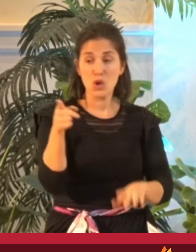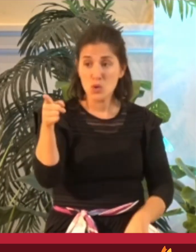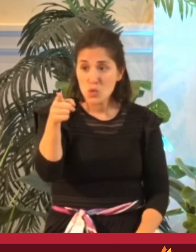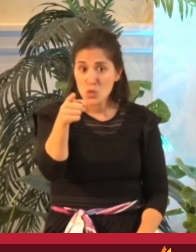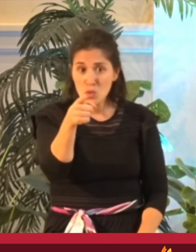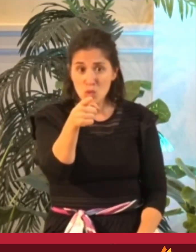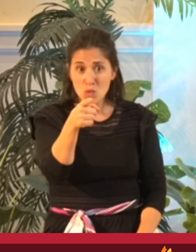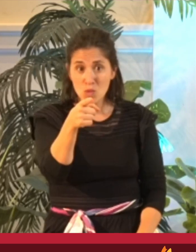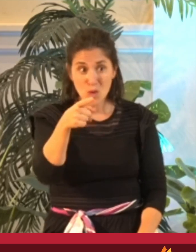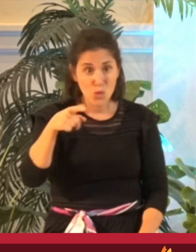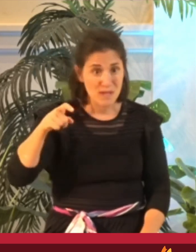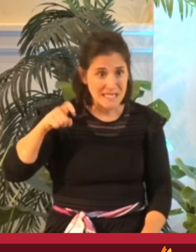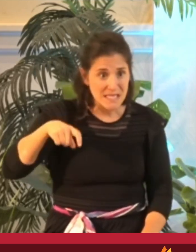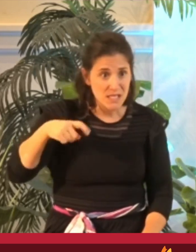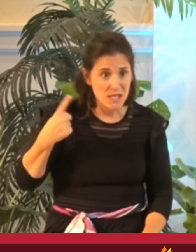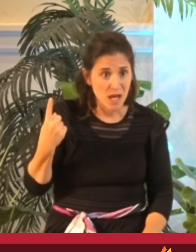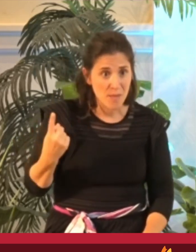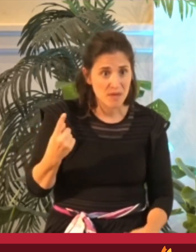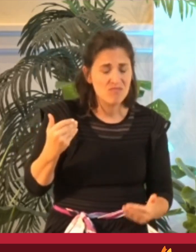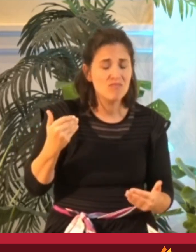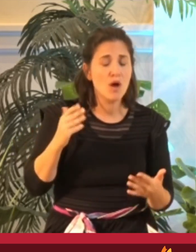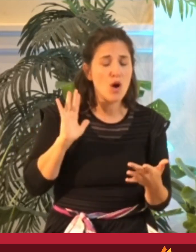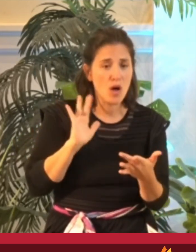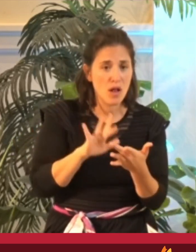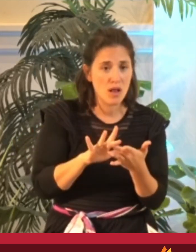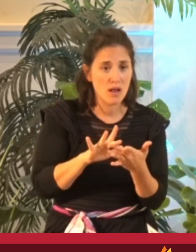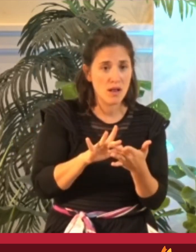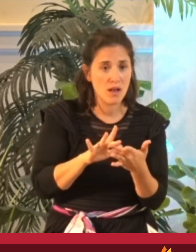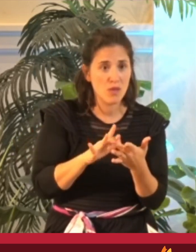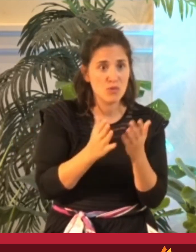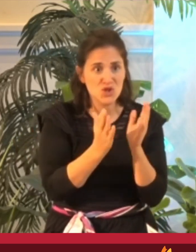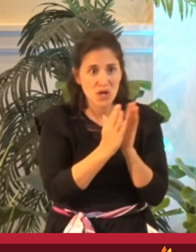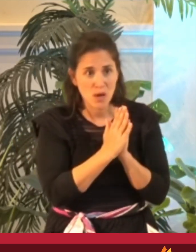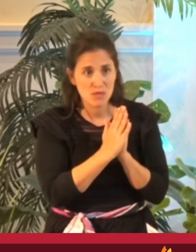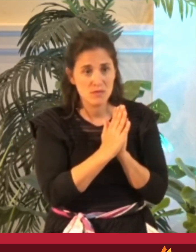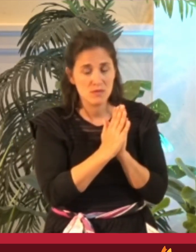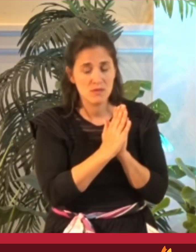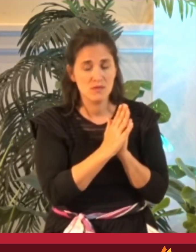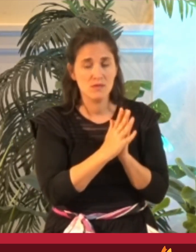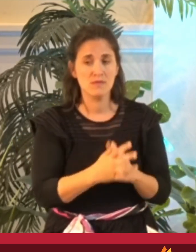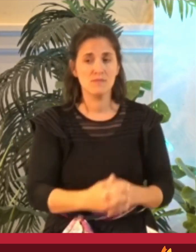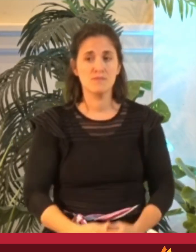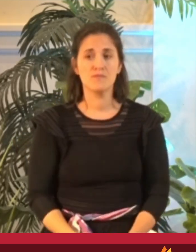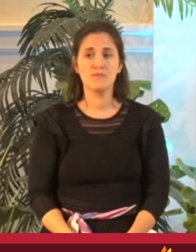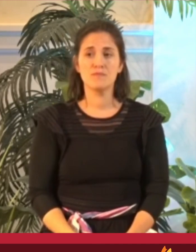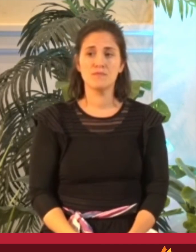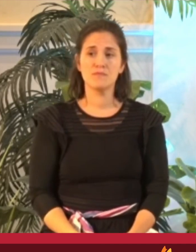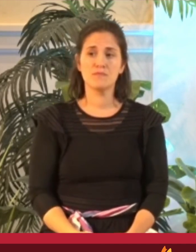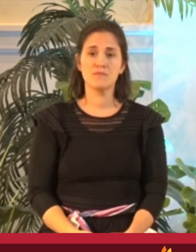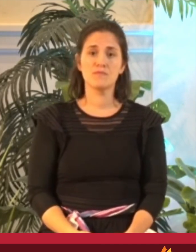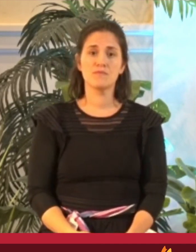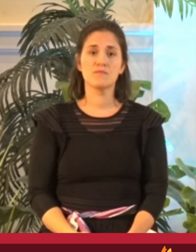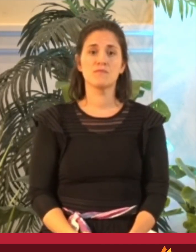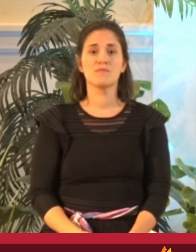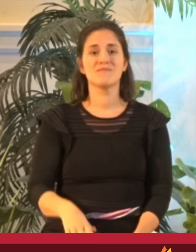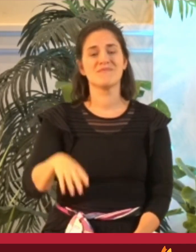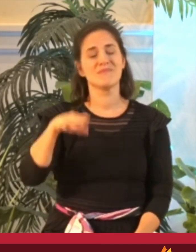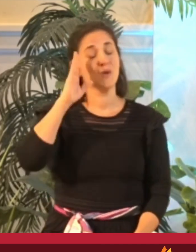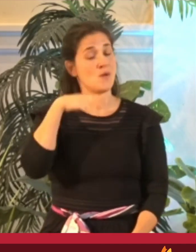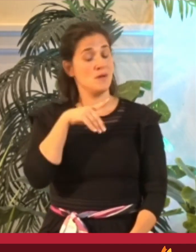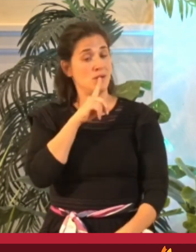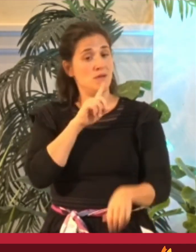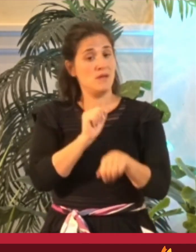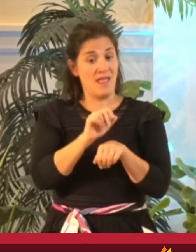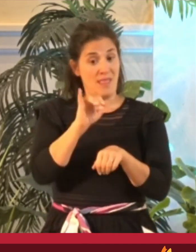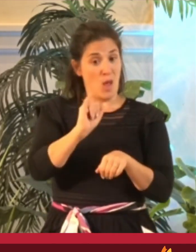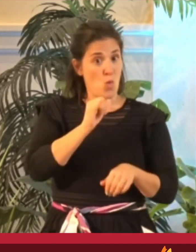call somebody, reach out. Now, the town's mayor said after the discovery